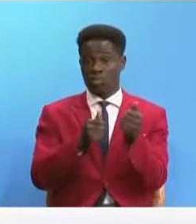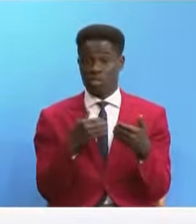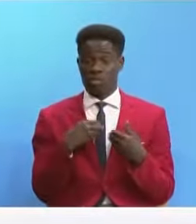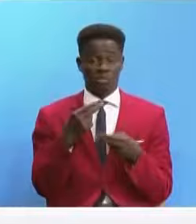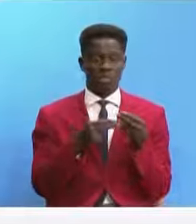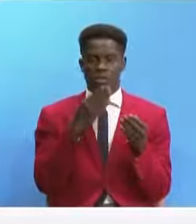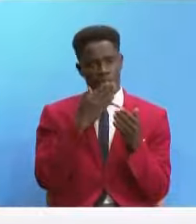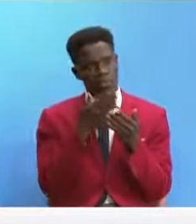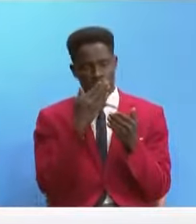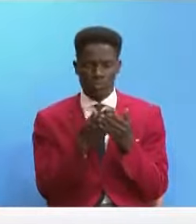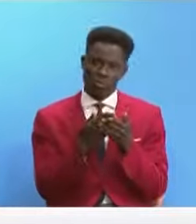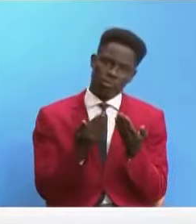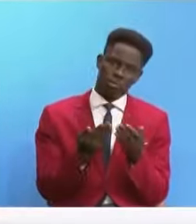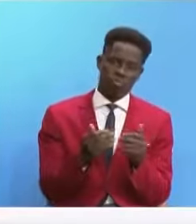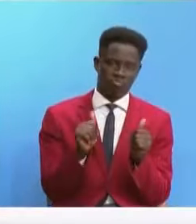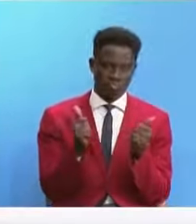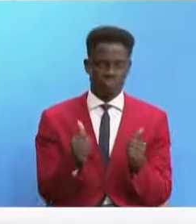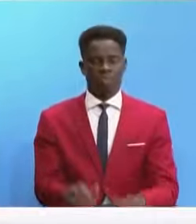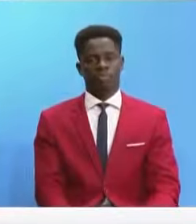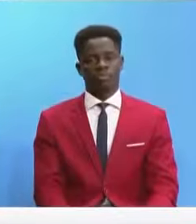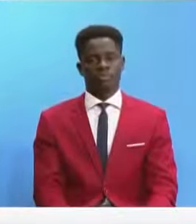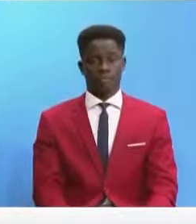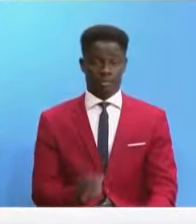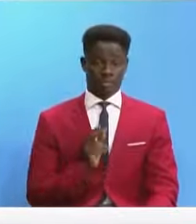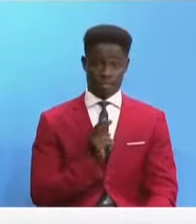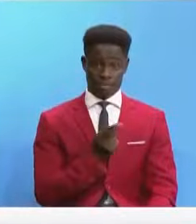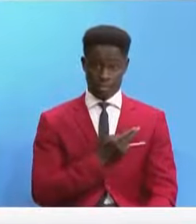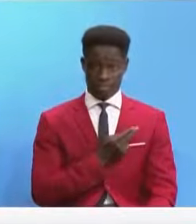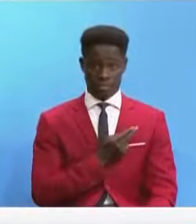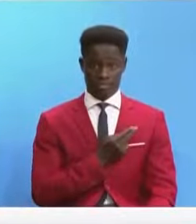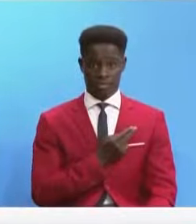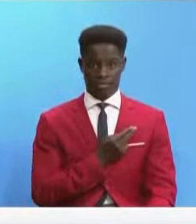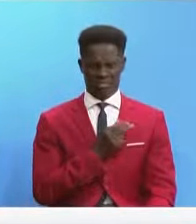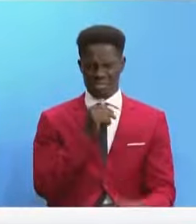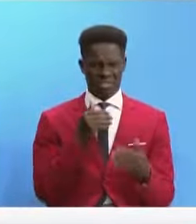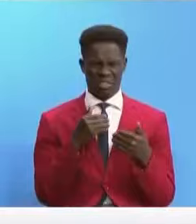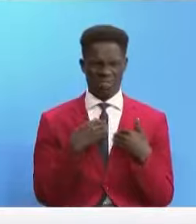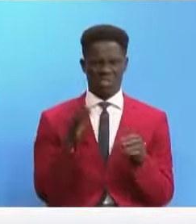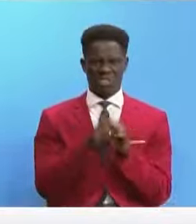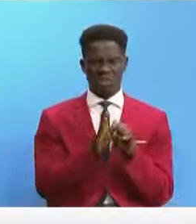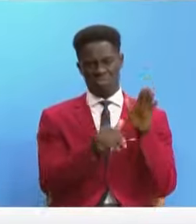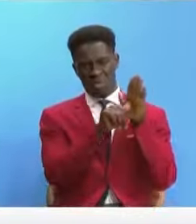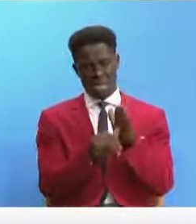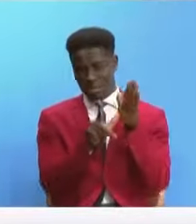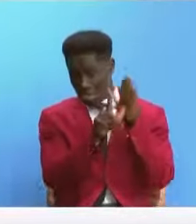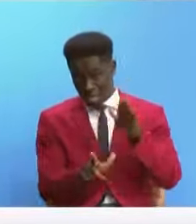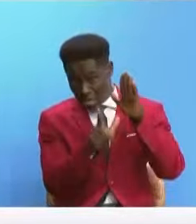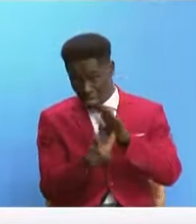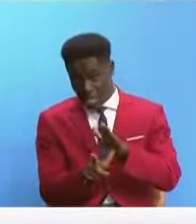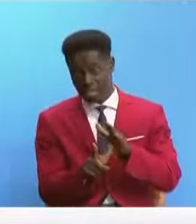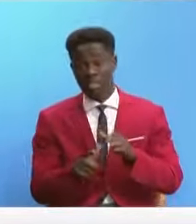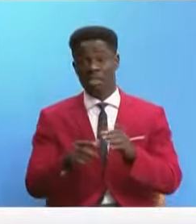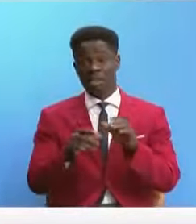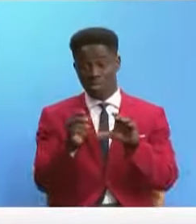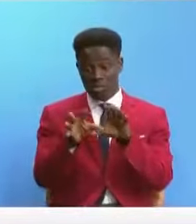School head teacher. We do not actually entertain any chances of leakages. Students come